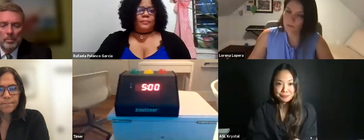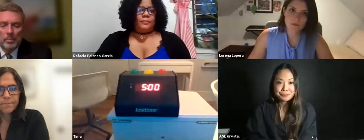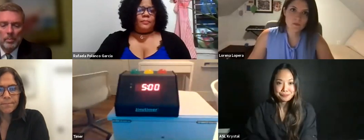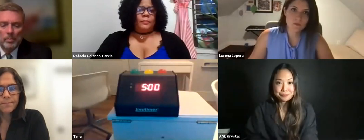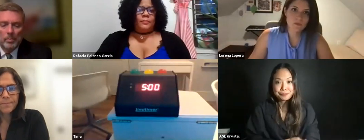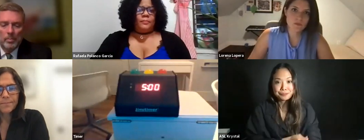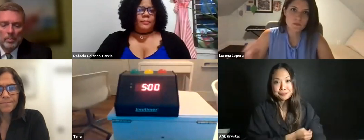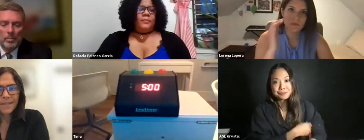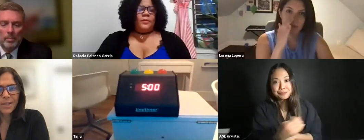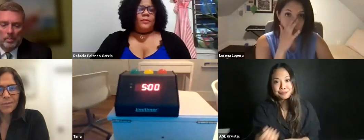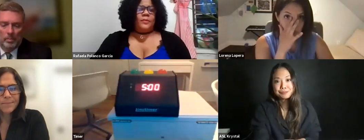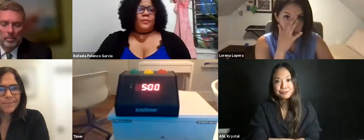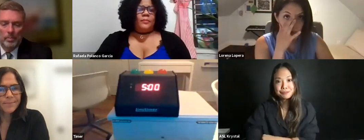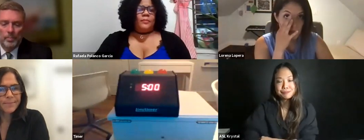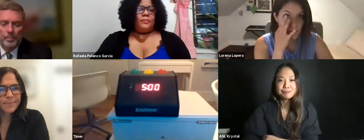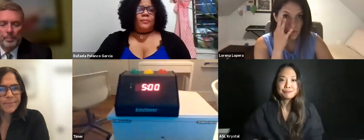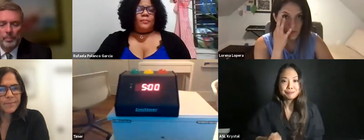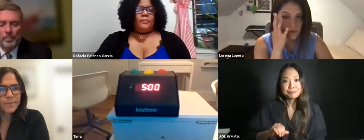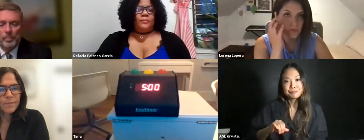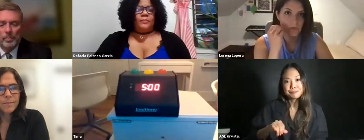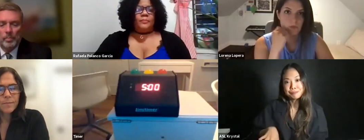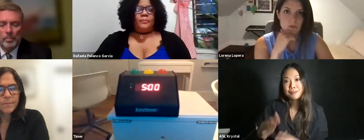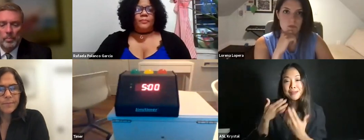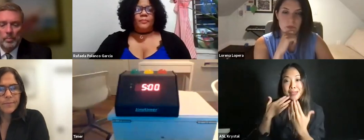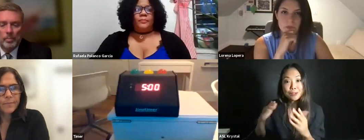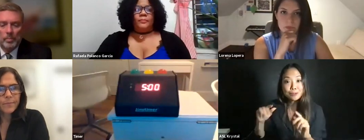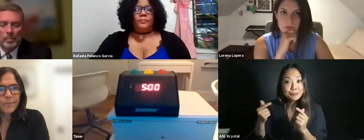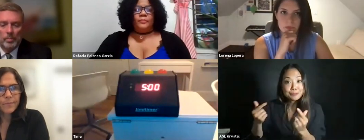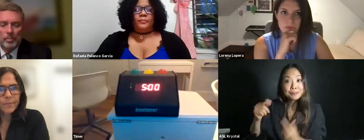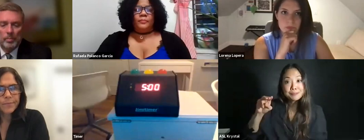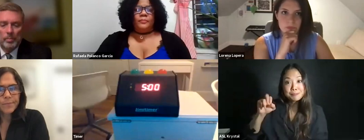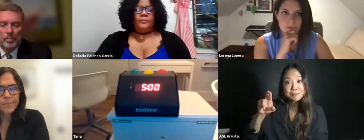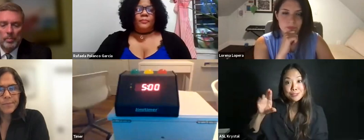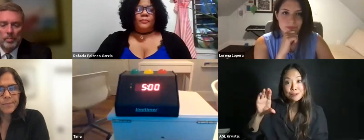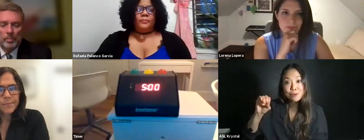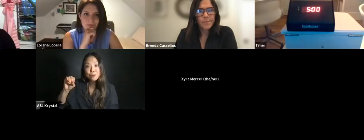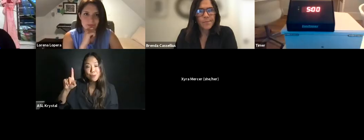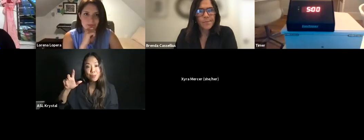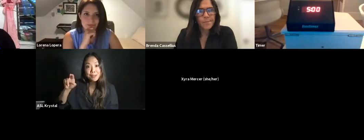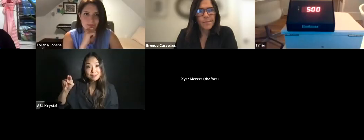thank you mr coleman dean coleman